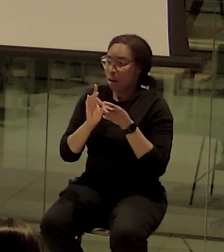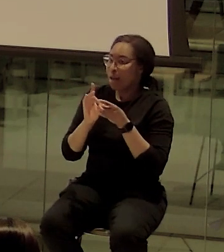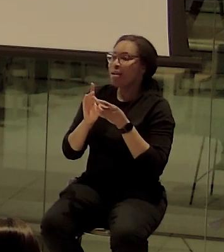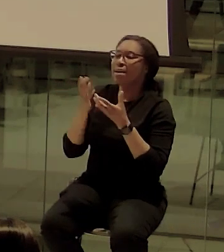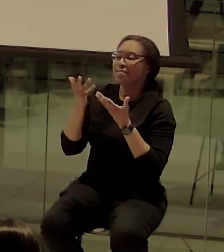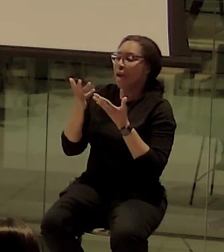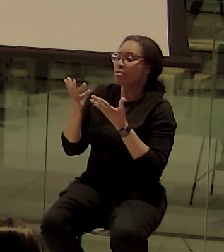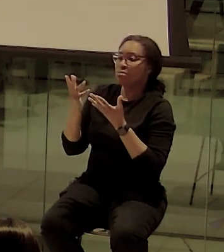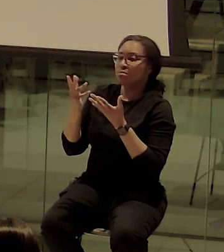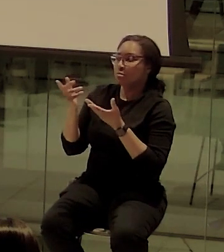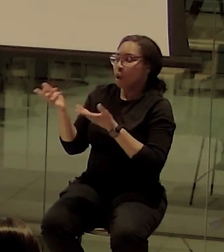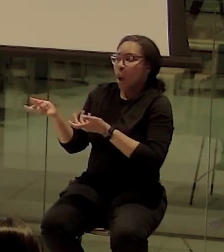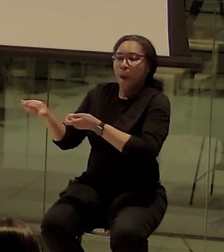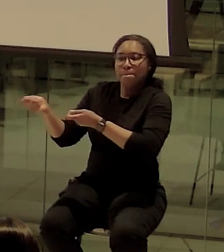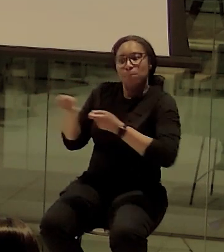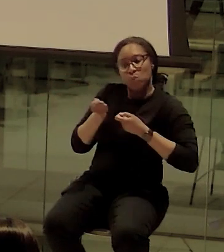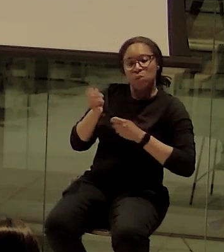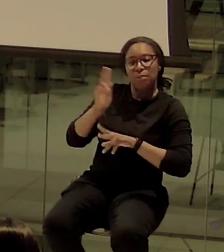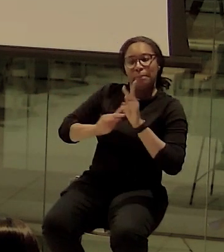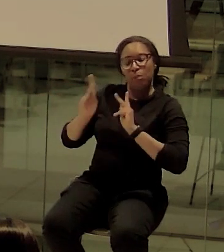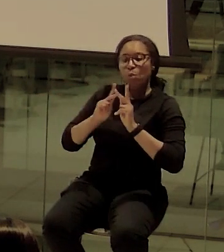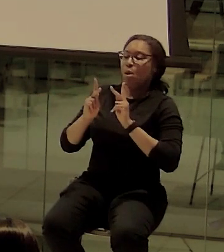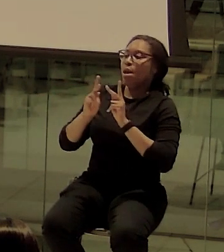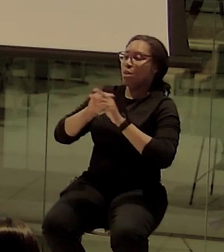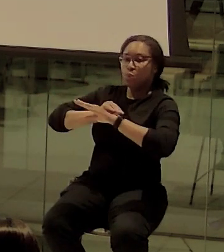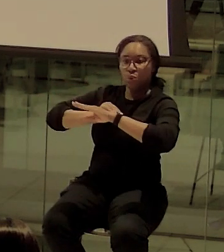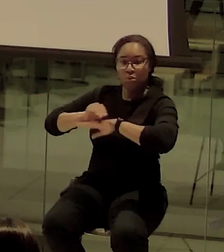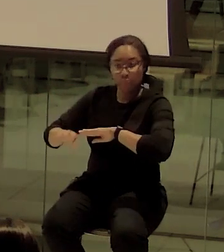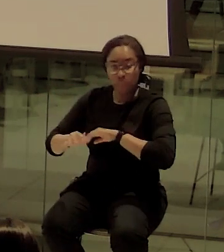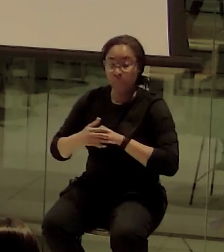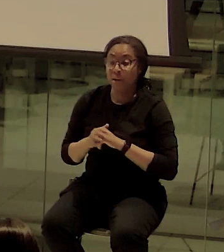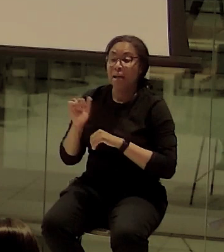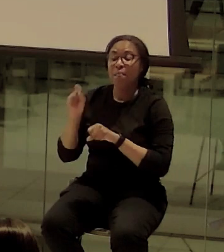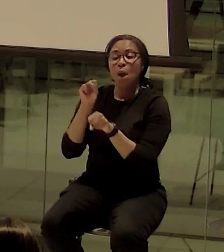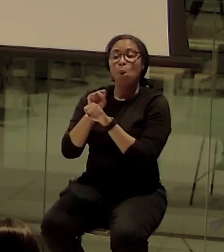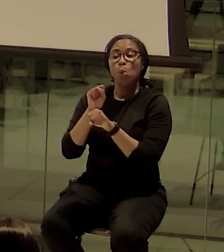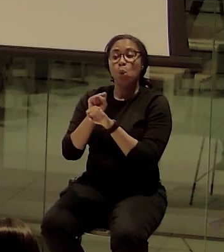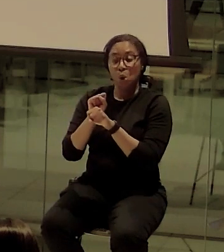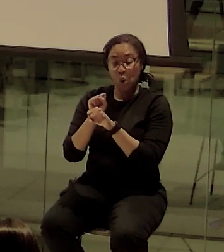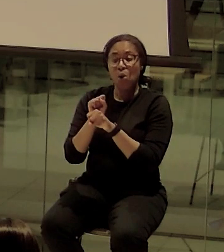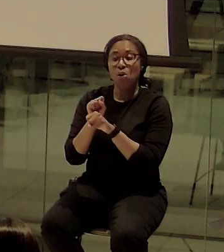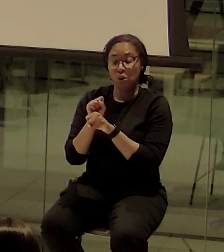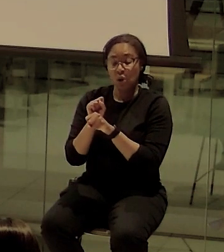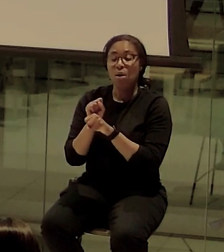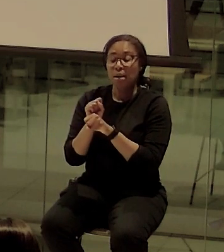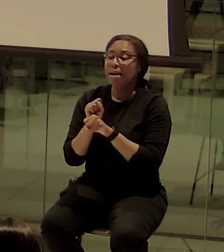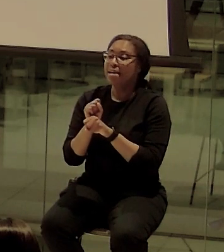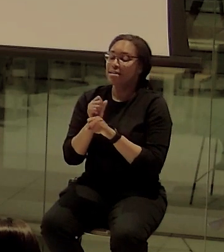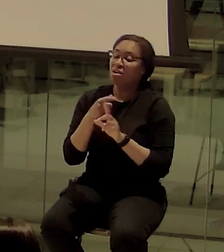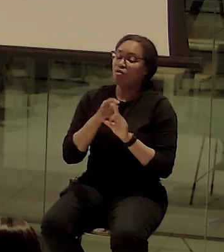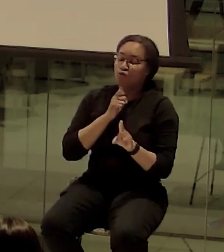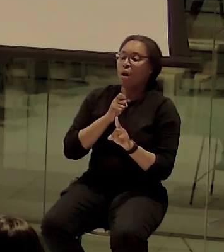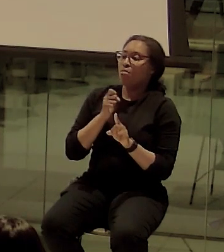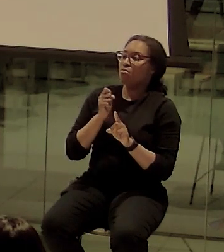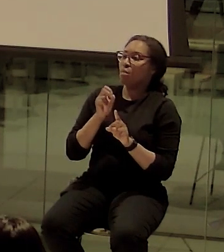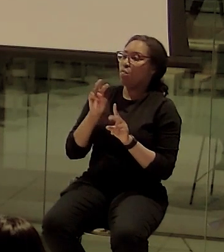Maurice Berger wrote of Kara Walker's work, "The work demands much from the viewer. Titillating, discomforting, horrifying,